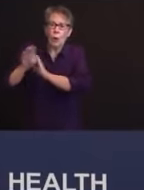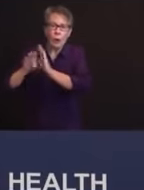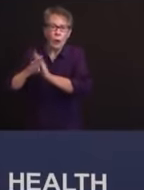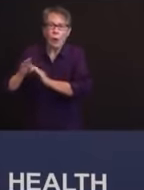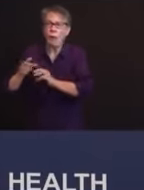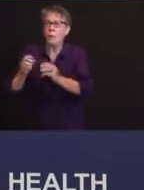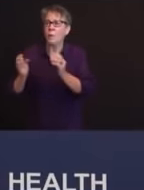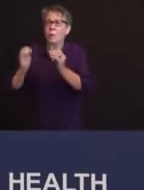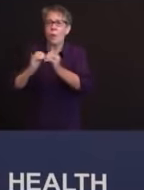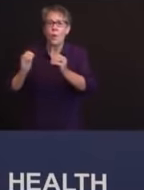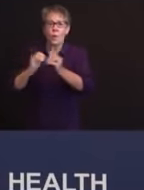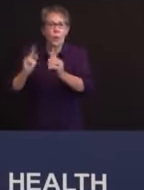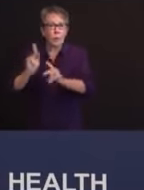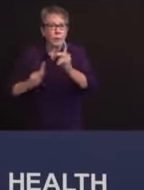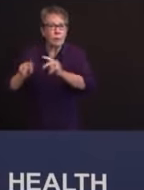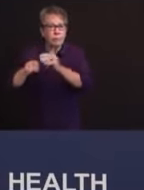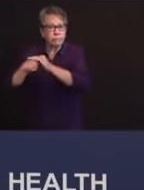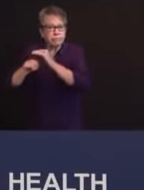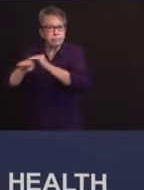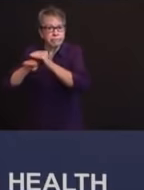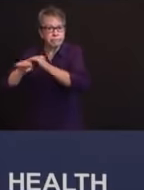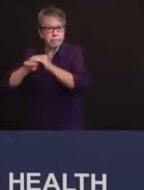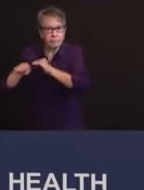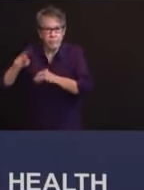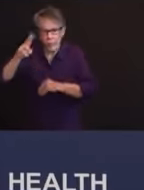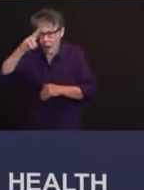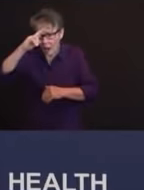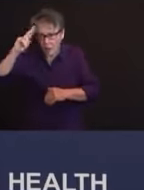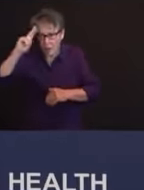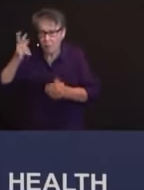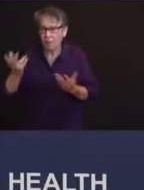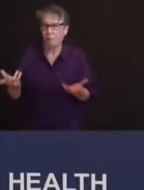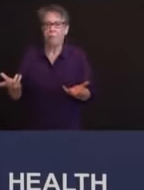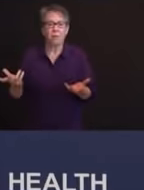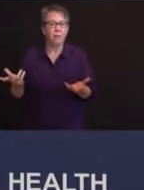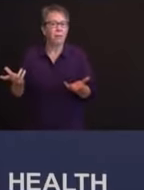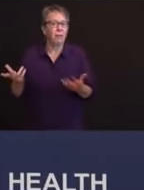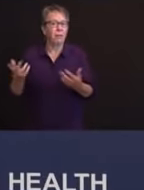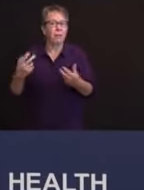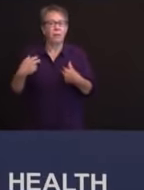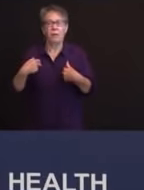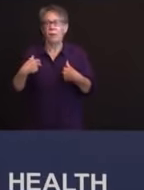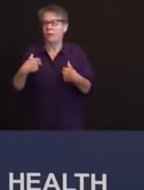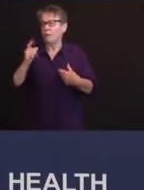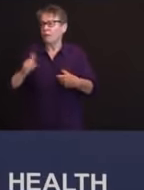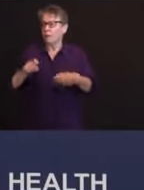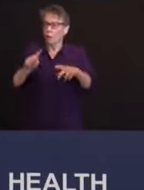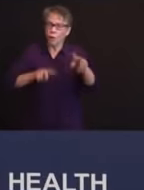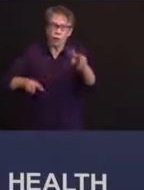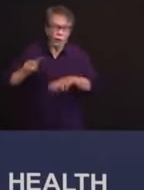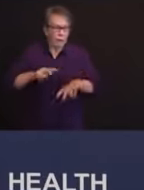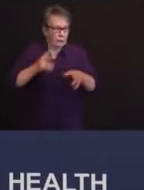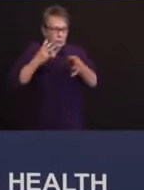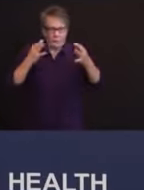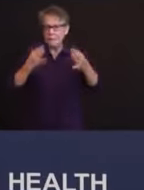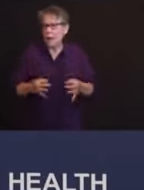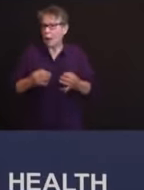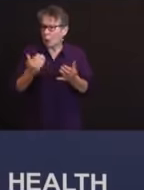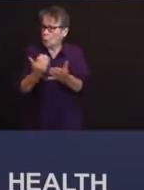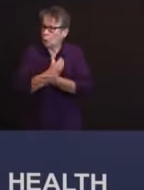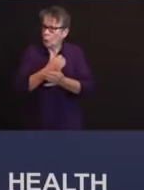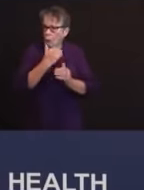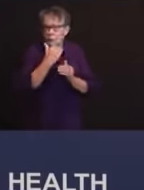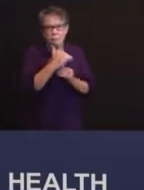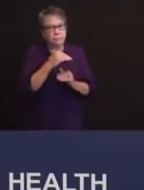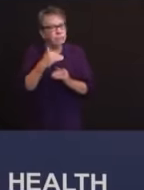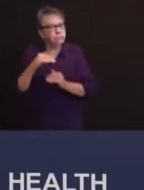I said that our administration was working through new restrictions, and today we have that announcement. To be clear, the last thing I want to do, or